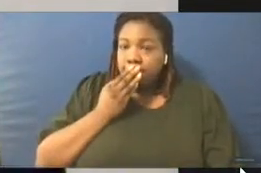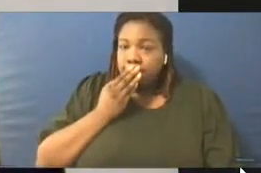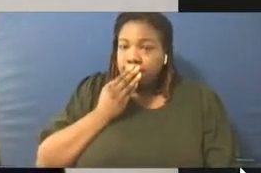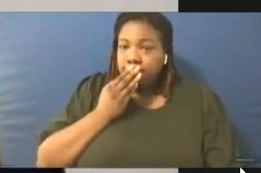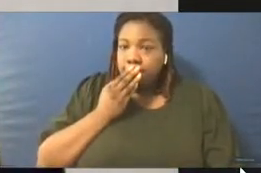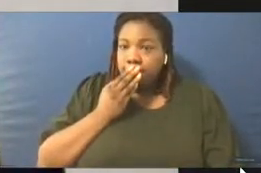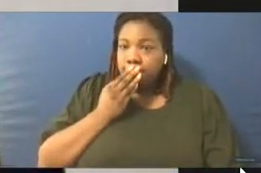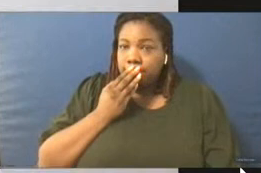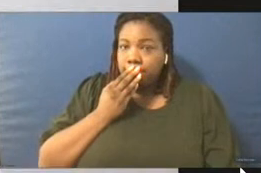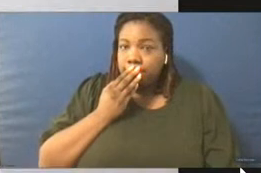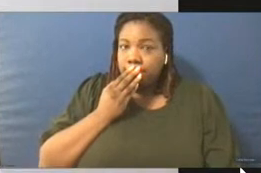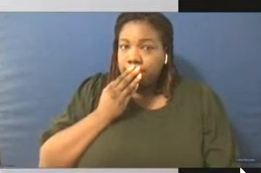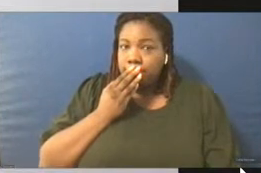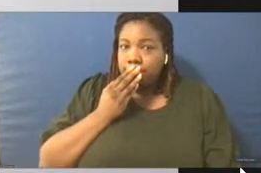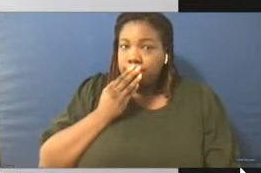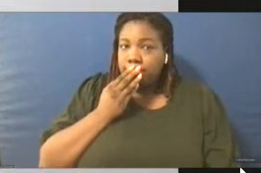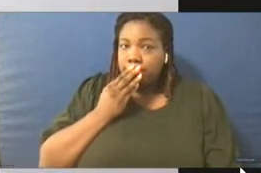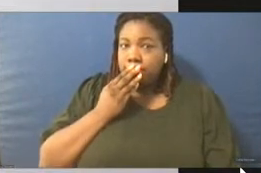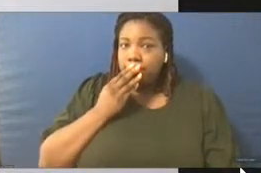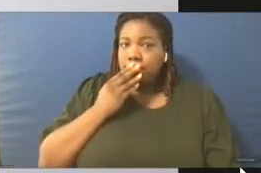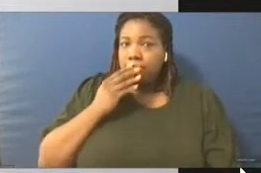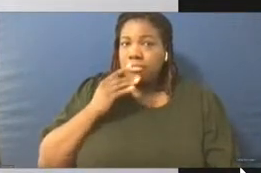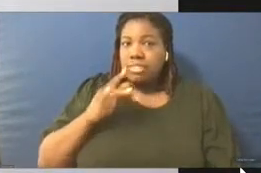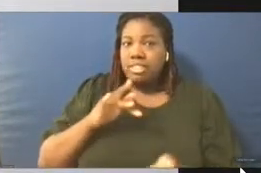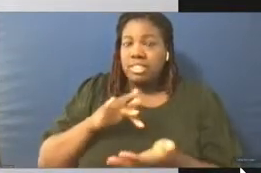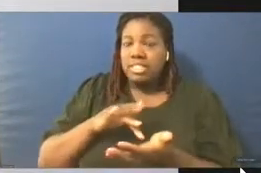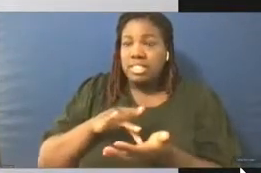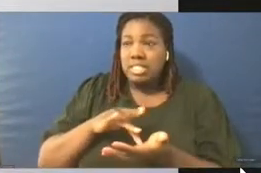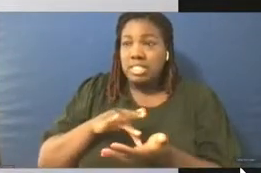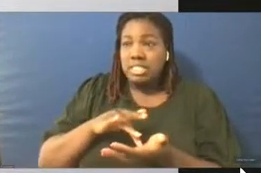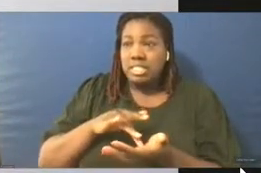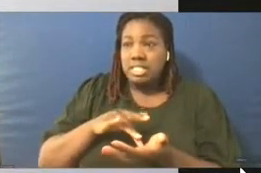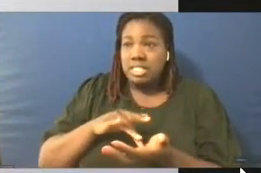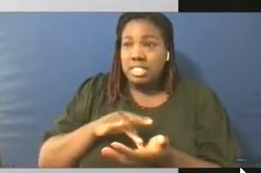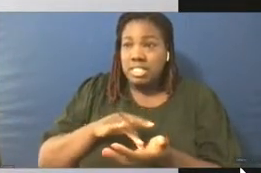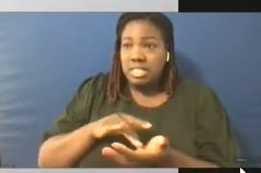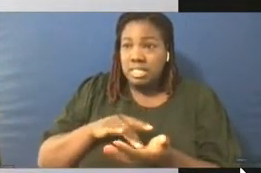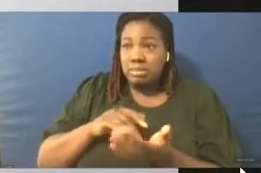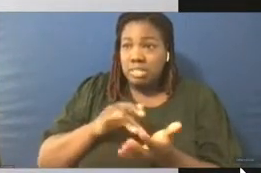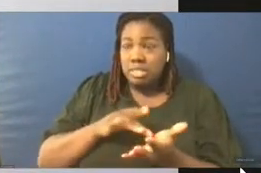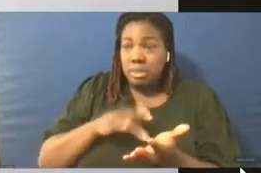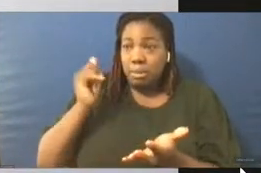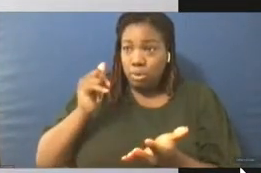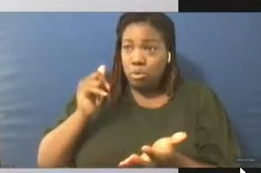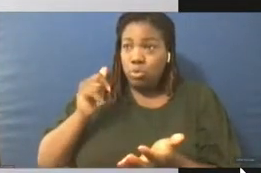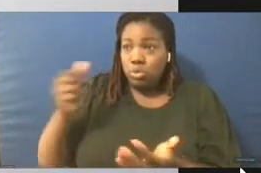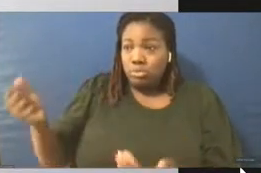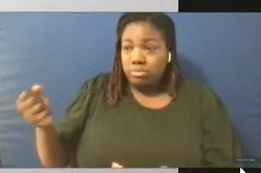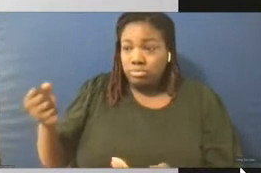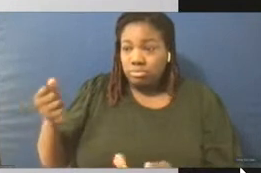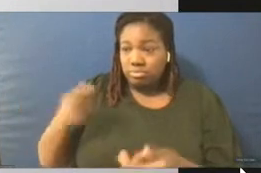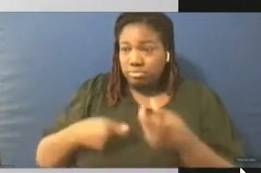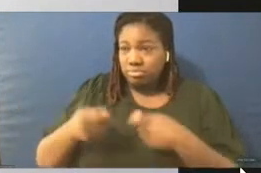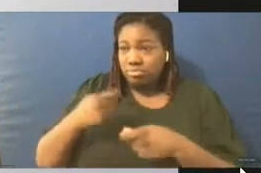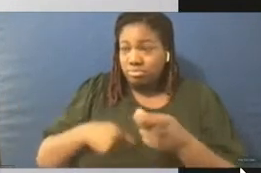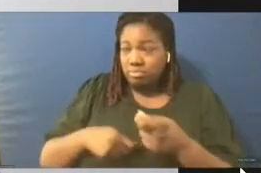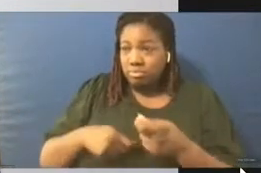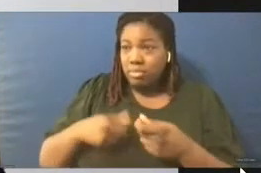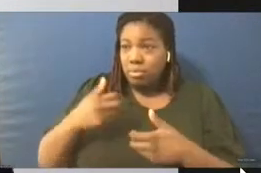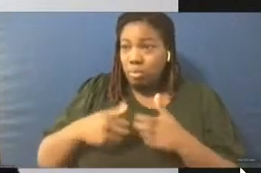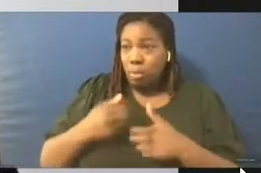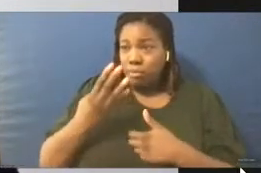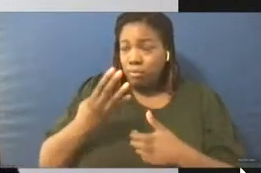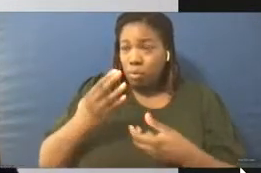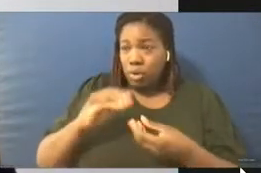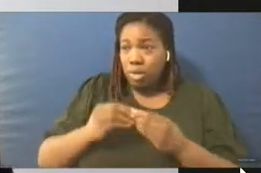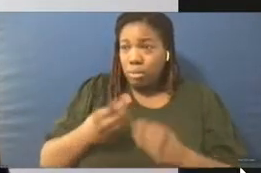insert substance abuse on problem 4, item 1, and just for purposes